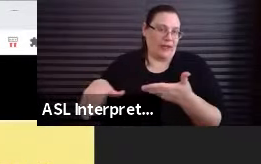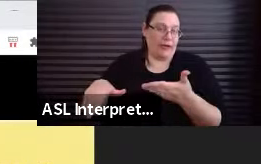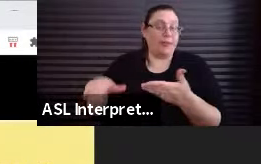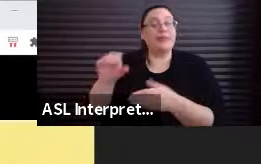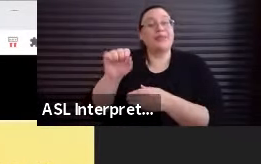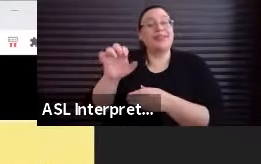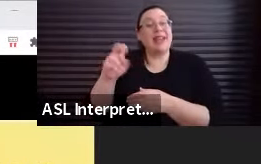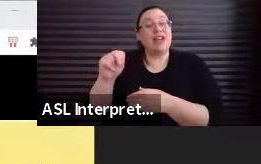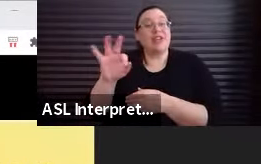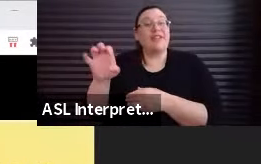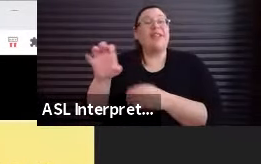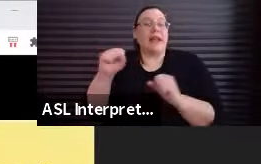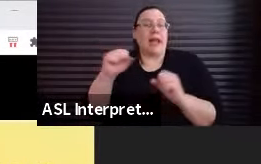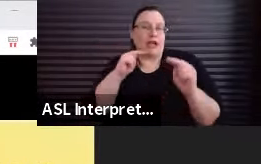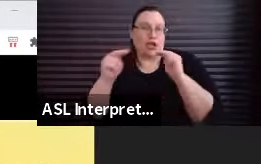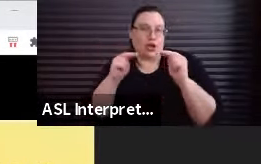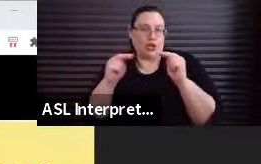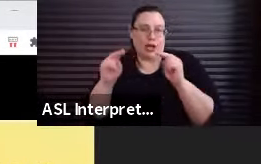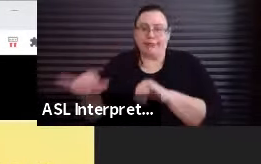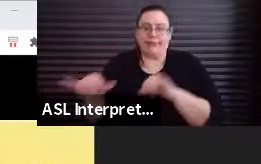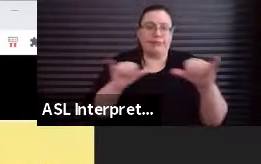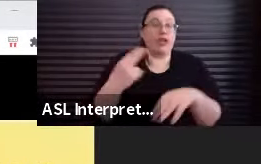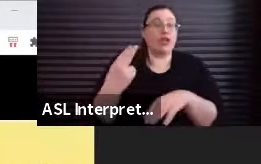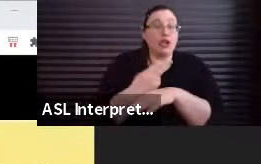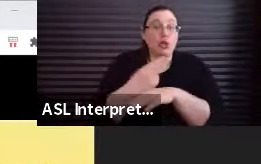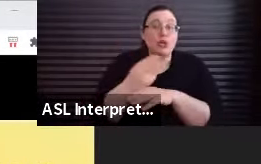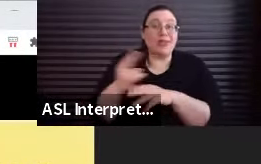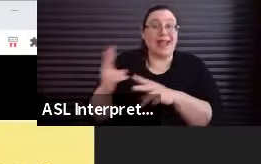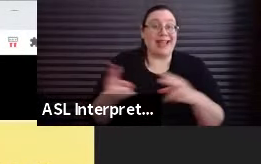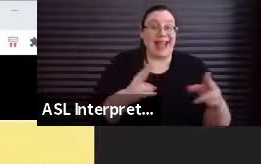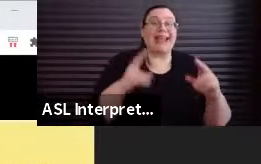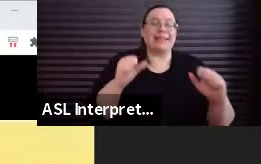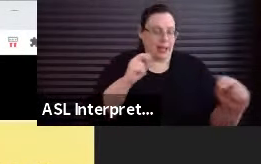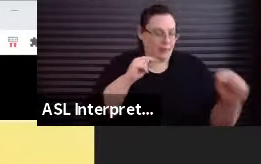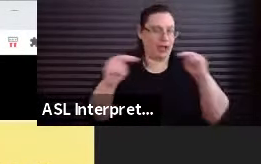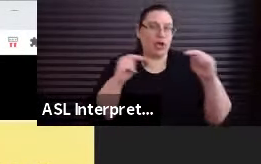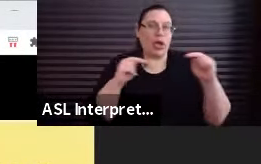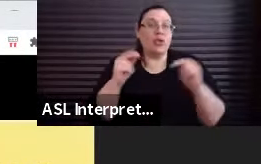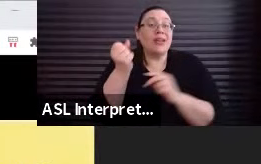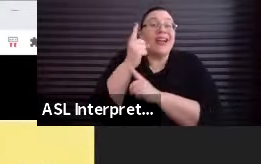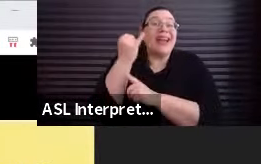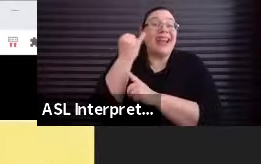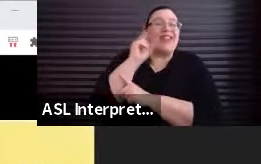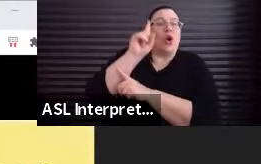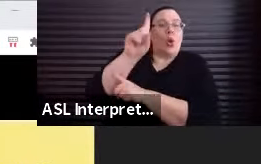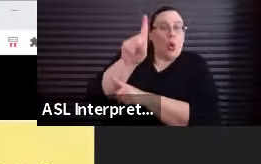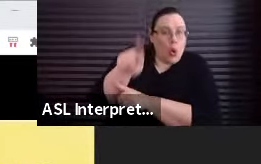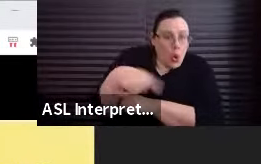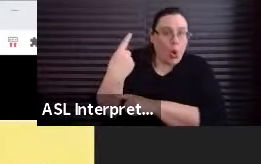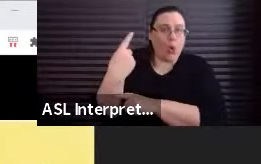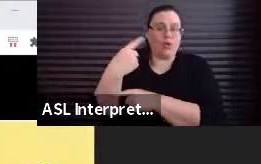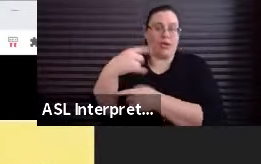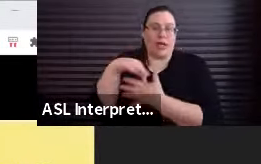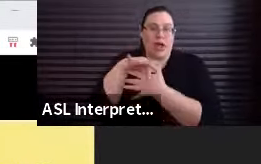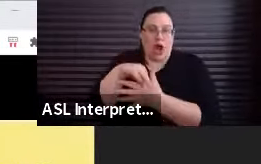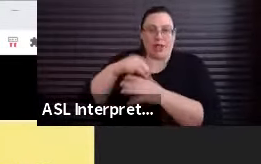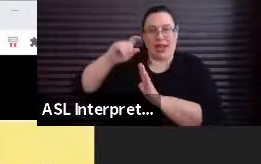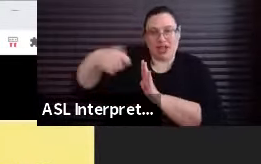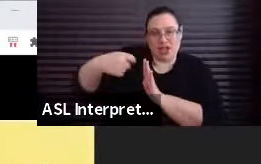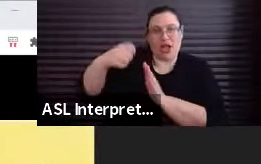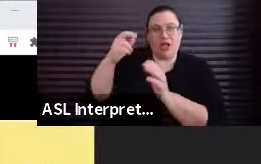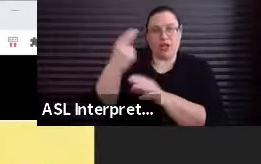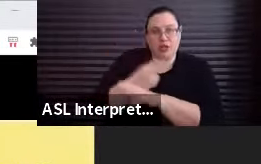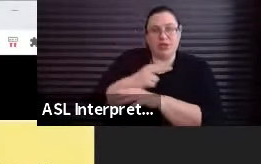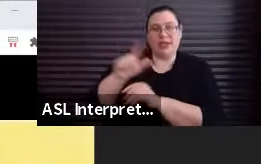is negotiable, as is use and edits, as long as it's only content being shot under the low budget